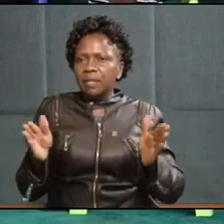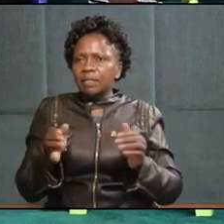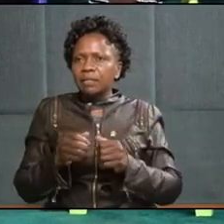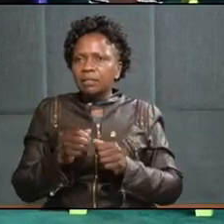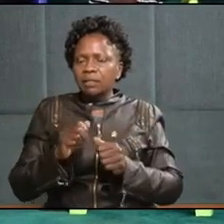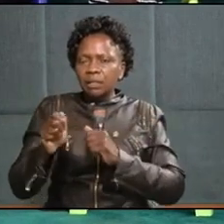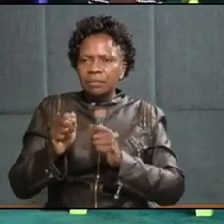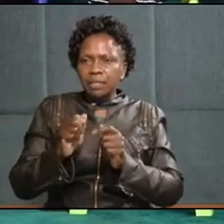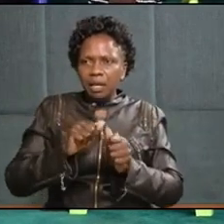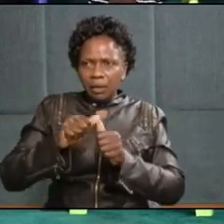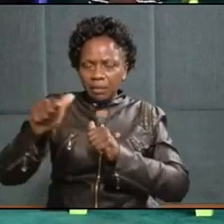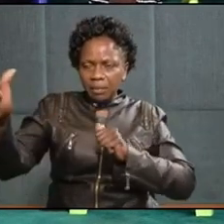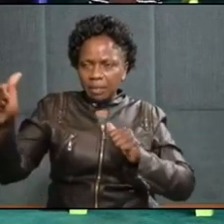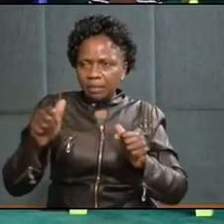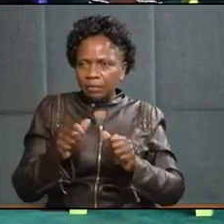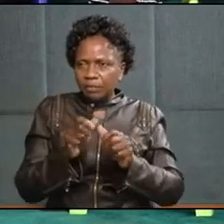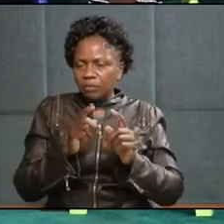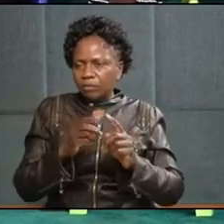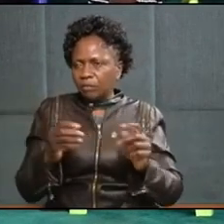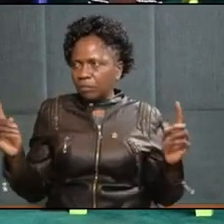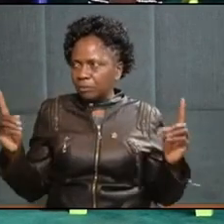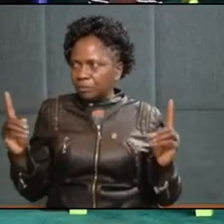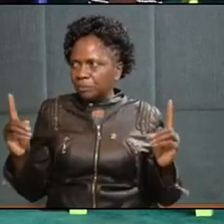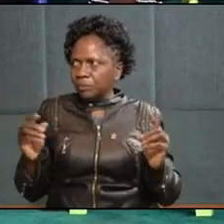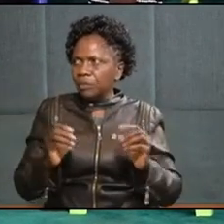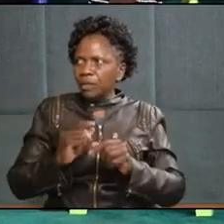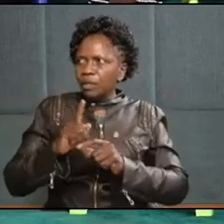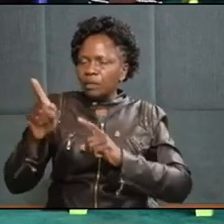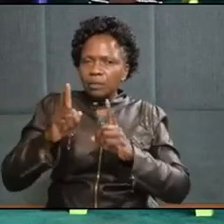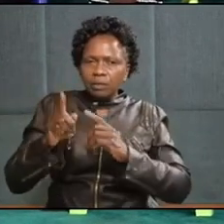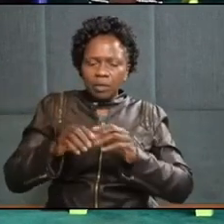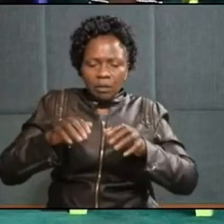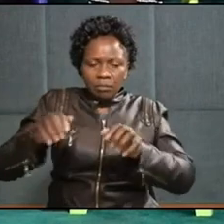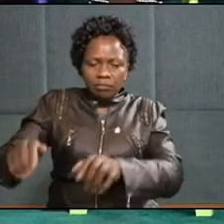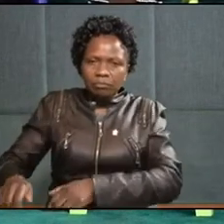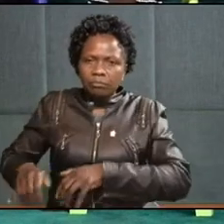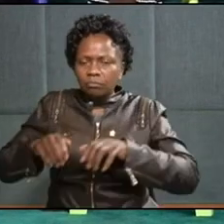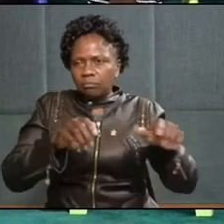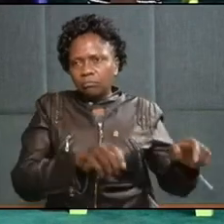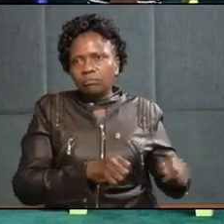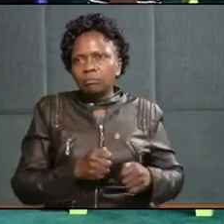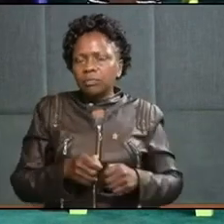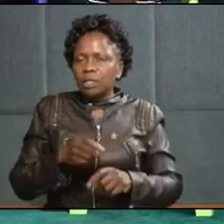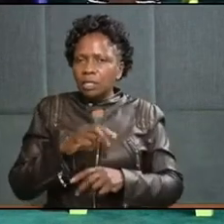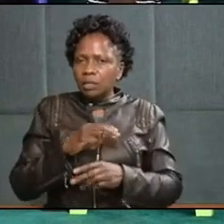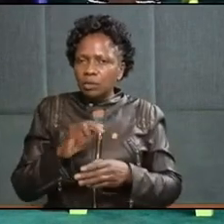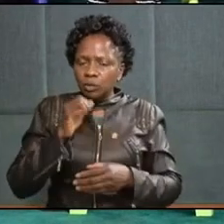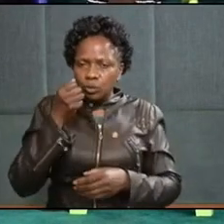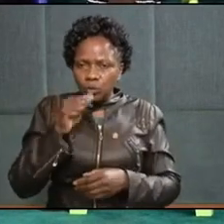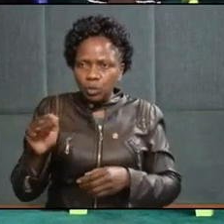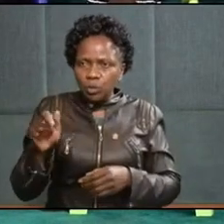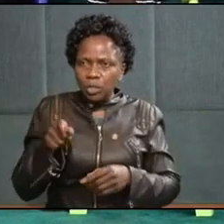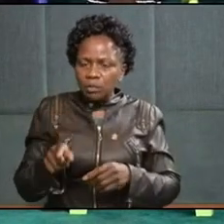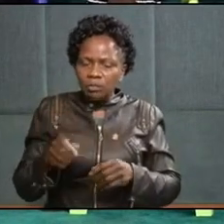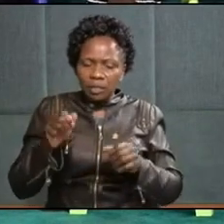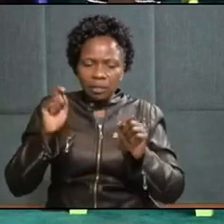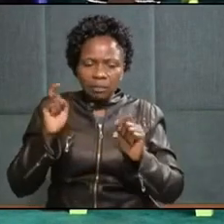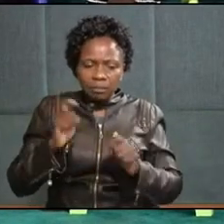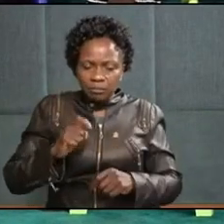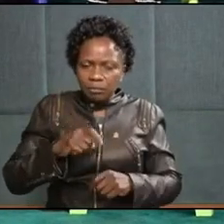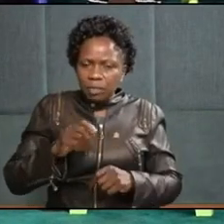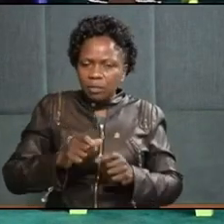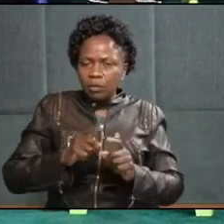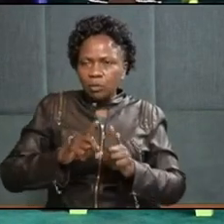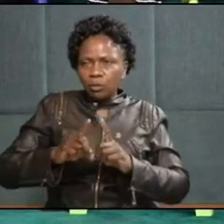many kilometers away from each other. And they're traveling via a boat, using a boat. And therefore, that must have been a